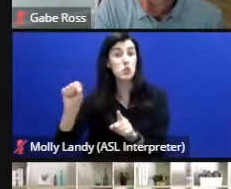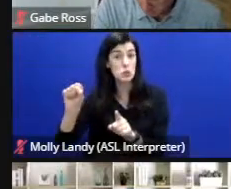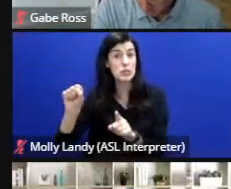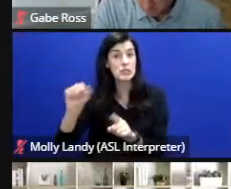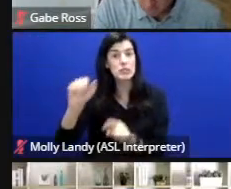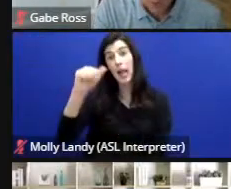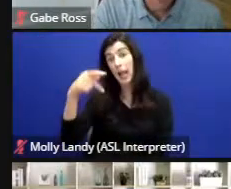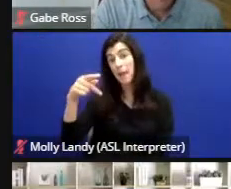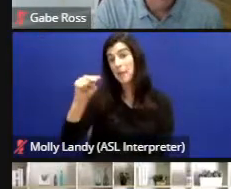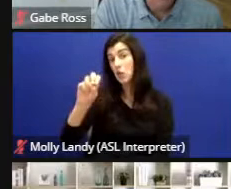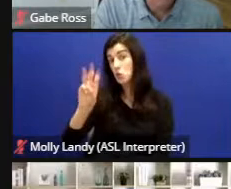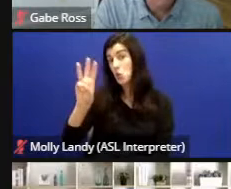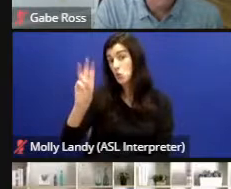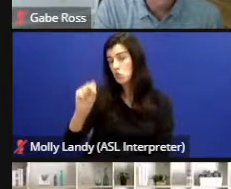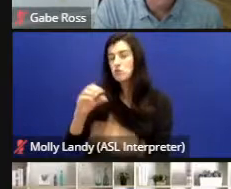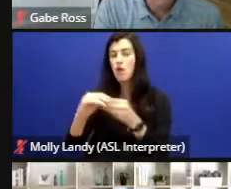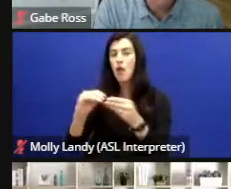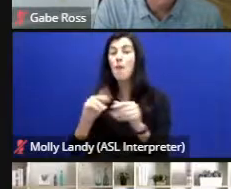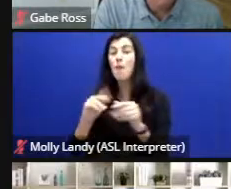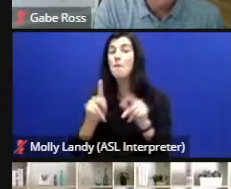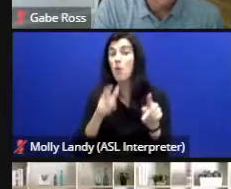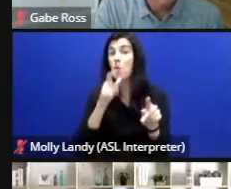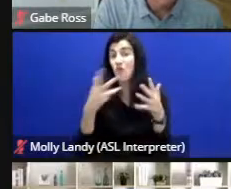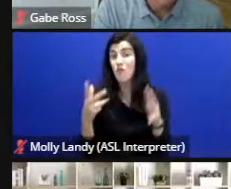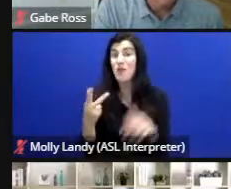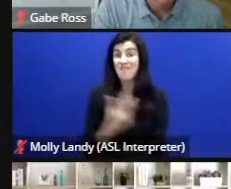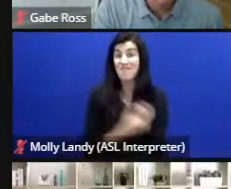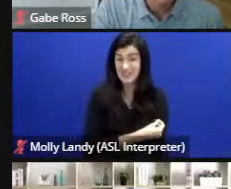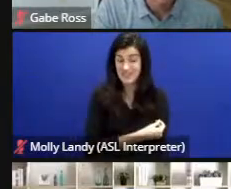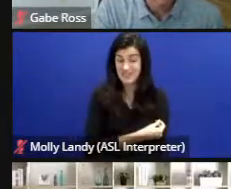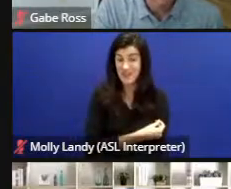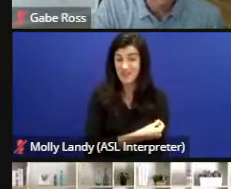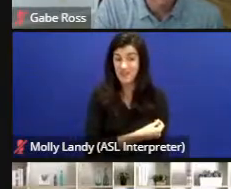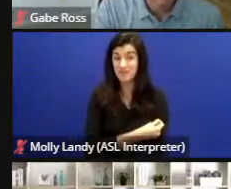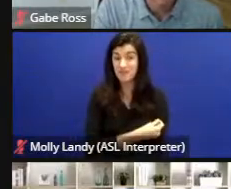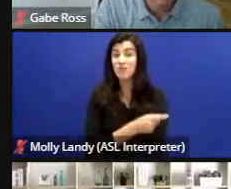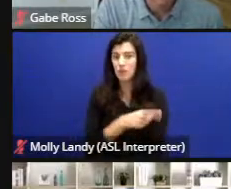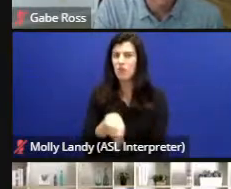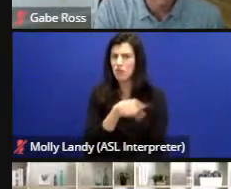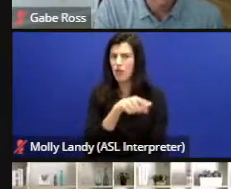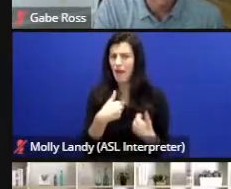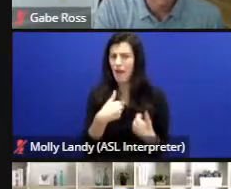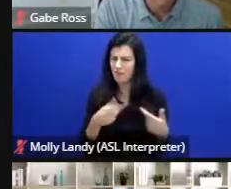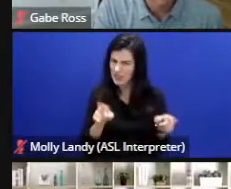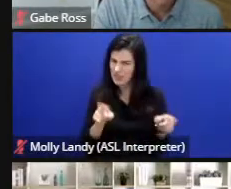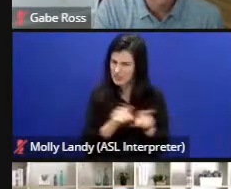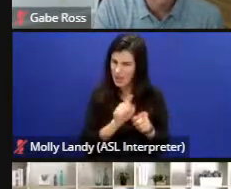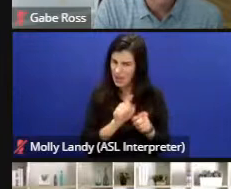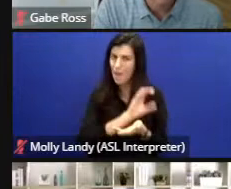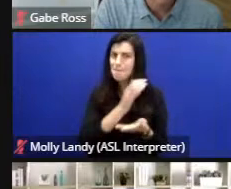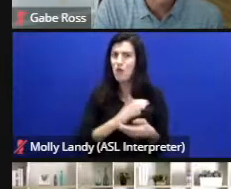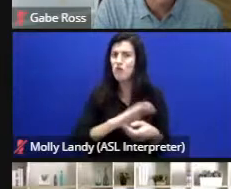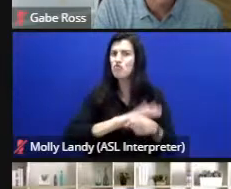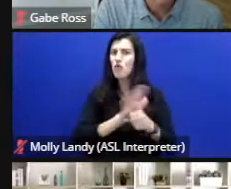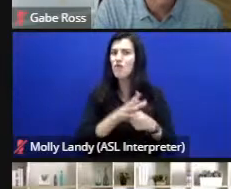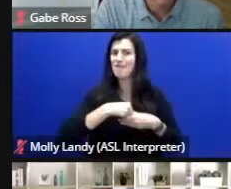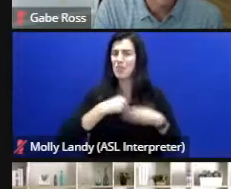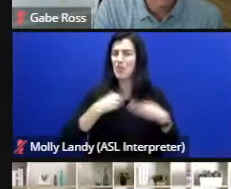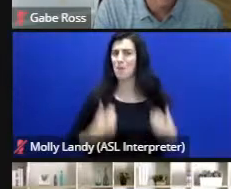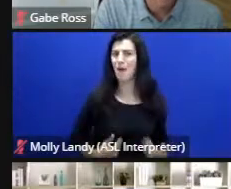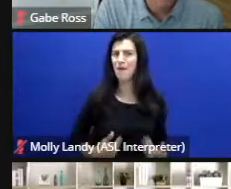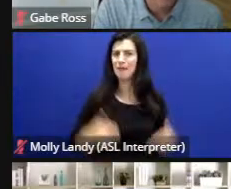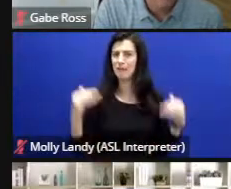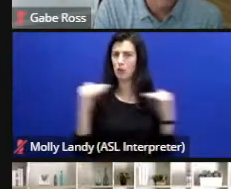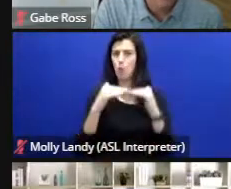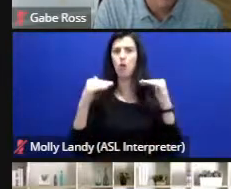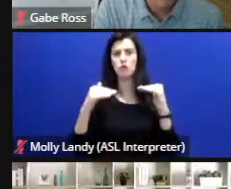this, that those vaccinated carried the same amount of the coronavirus as those unvaccinated and had the same